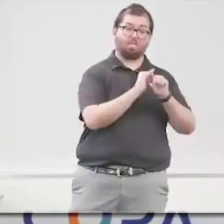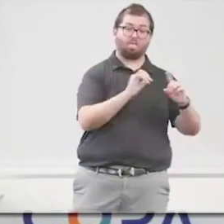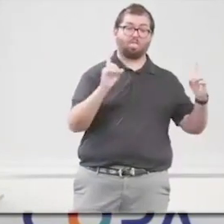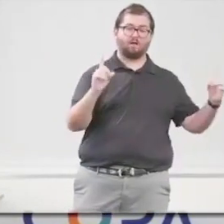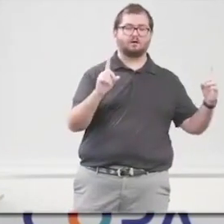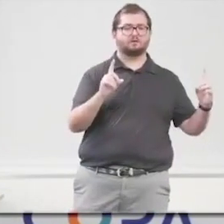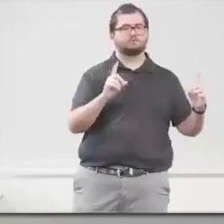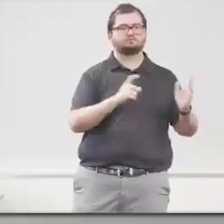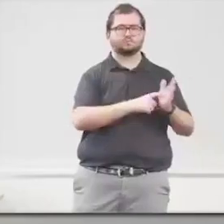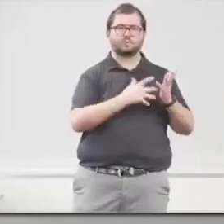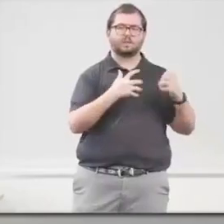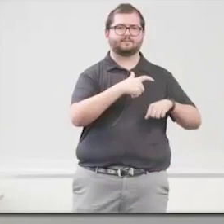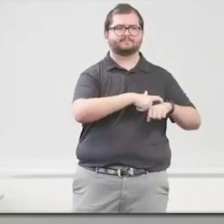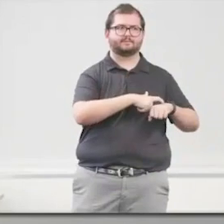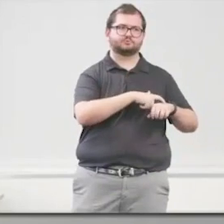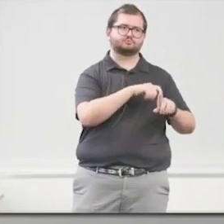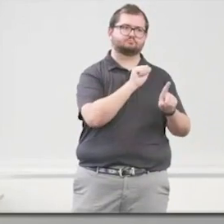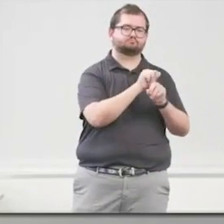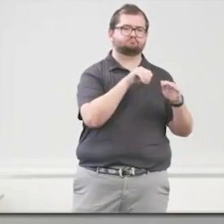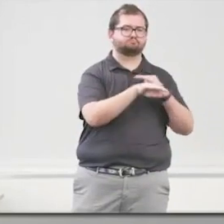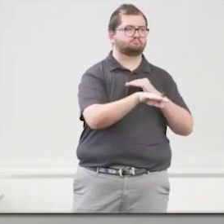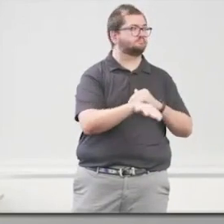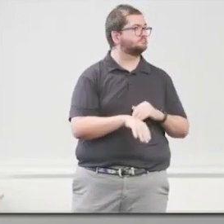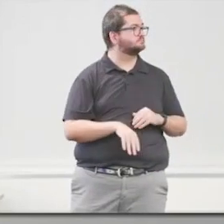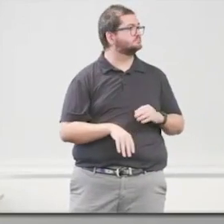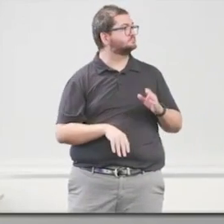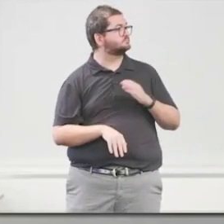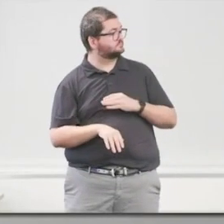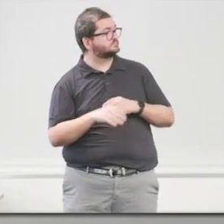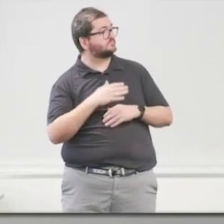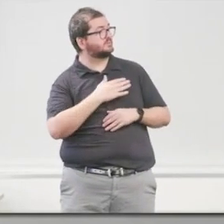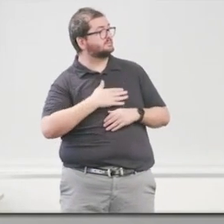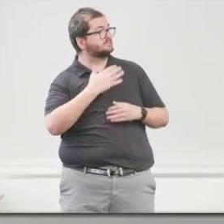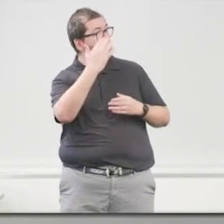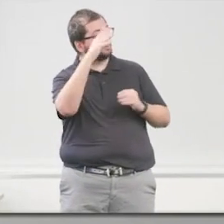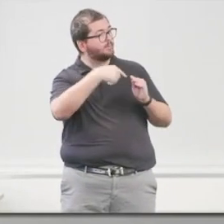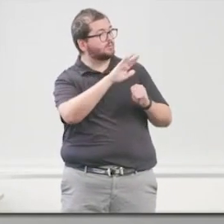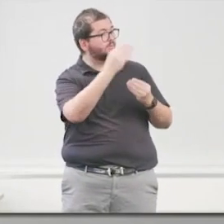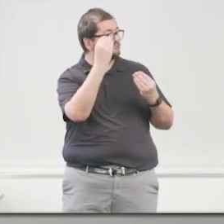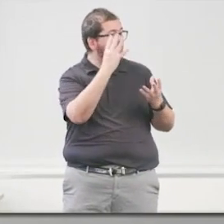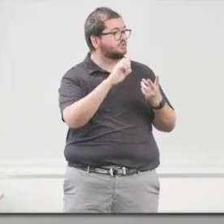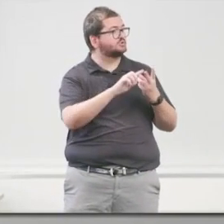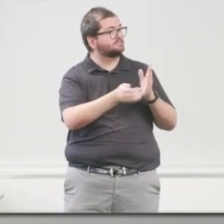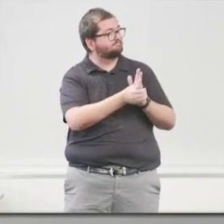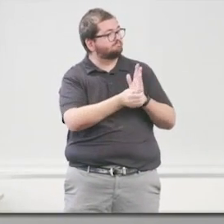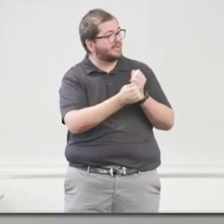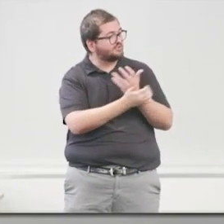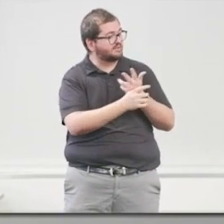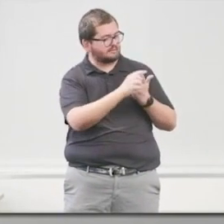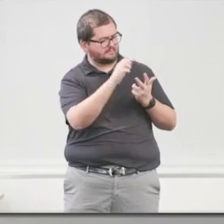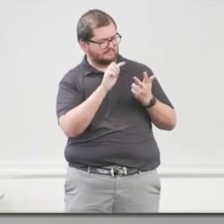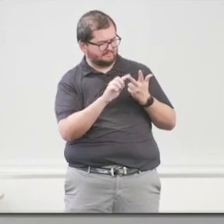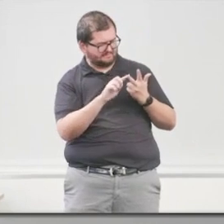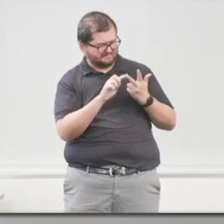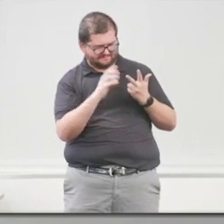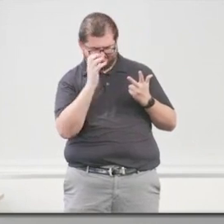hack. Long, complex passwords. Your data's out there. Be aware of it. MFA all the things. Patch all the things. I'm missing